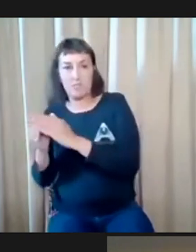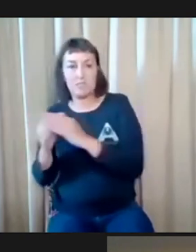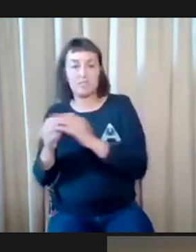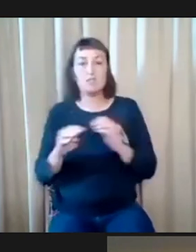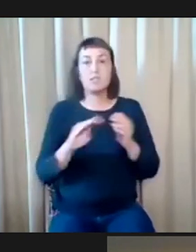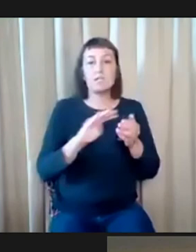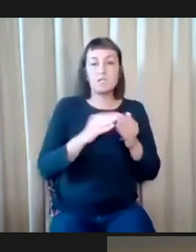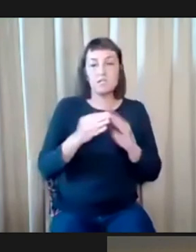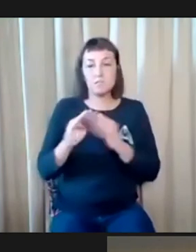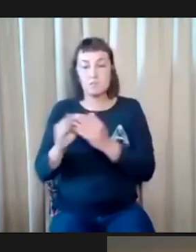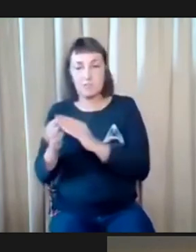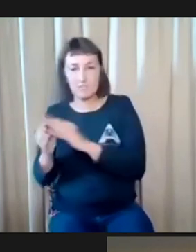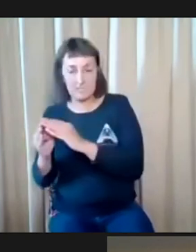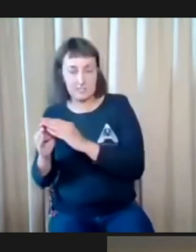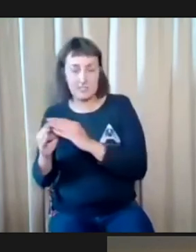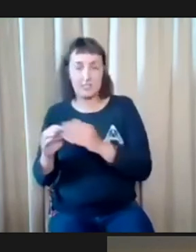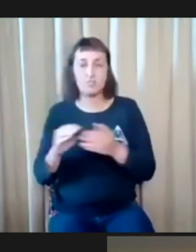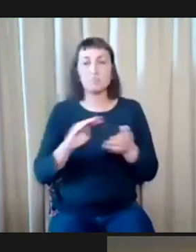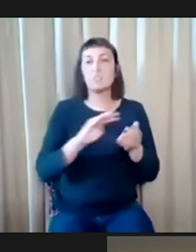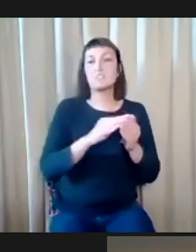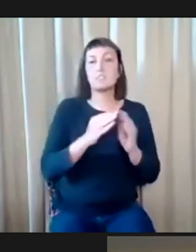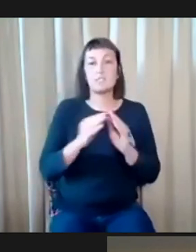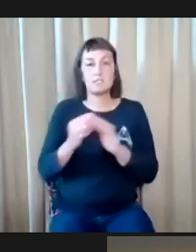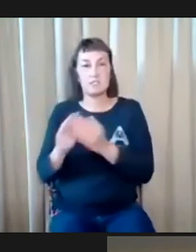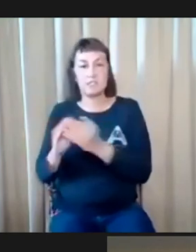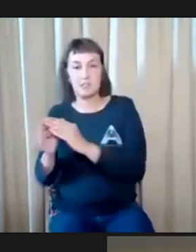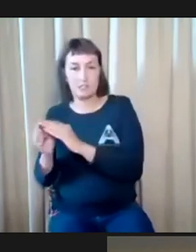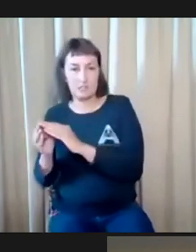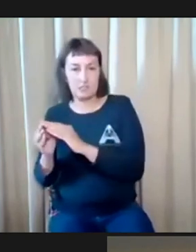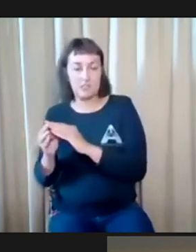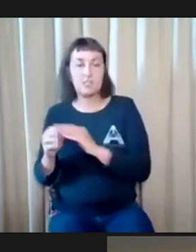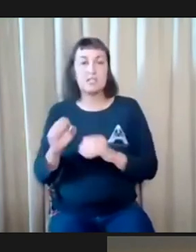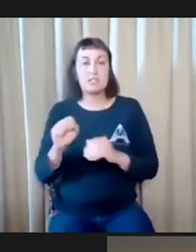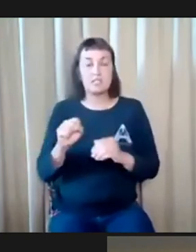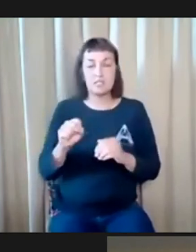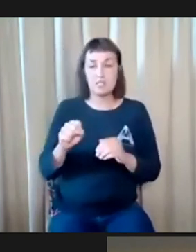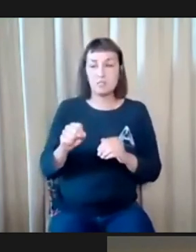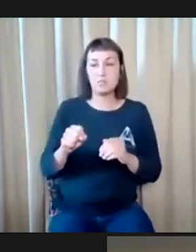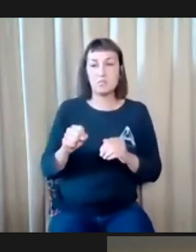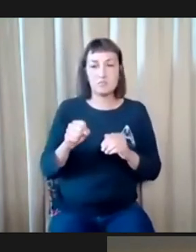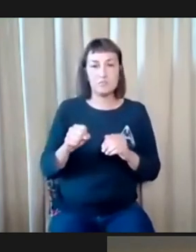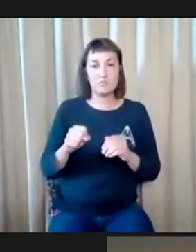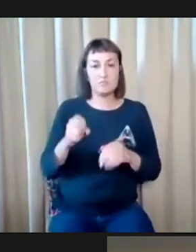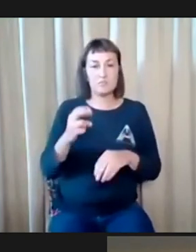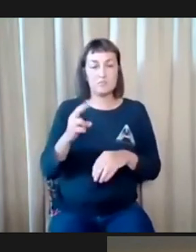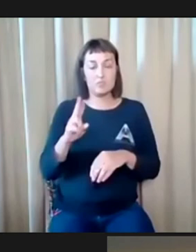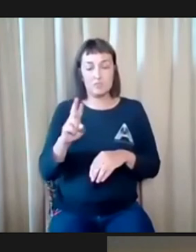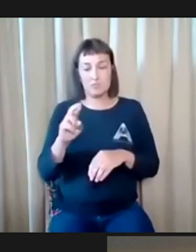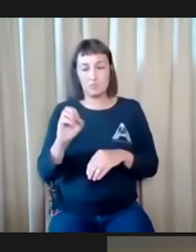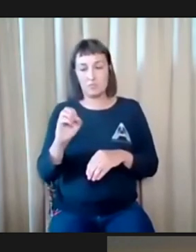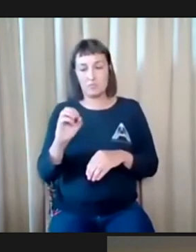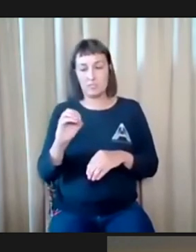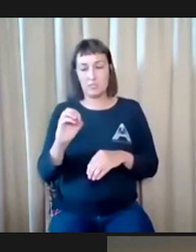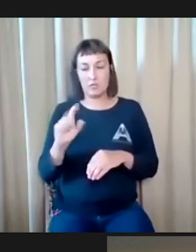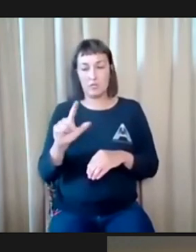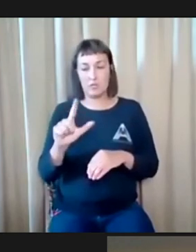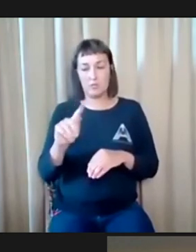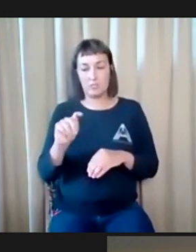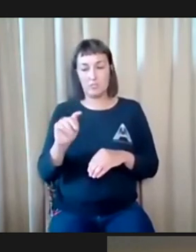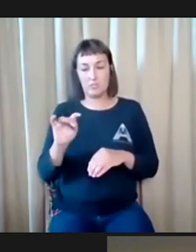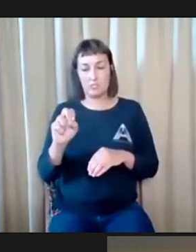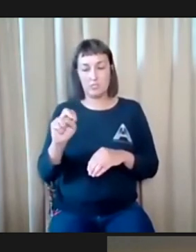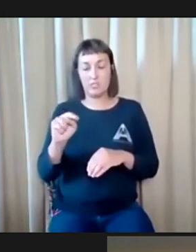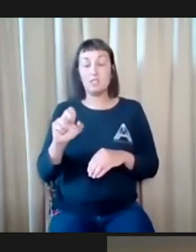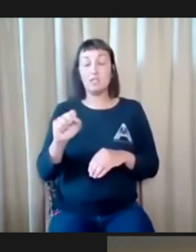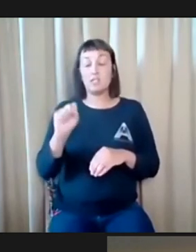city, county by county. And I know we encountered along the way, oh, resolutions are not law. But to your point, Jill, resolutions are the voice of the